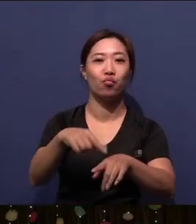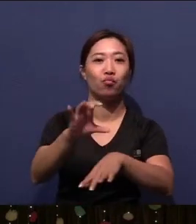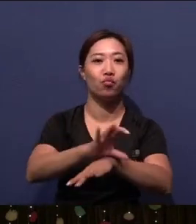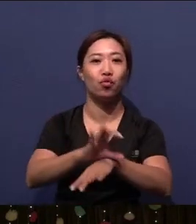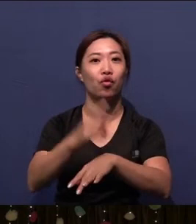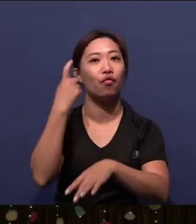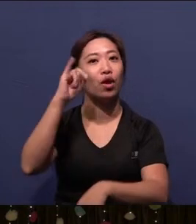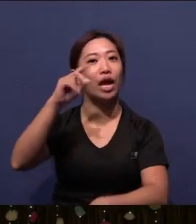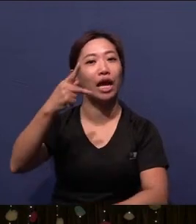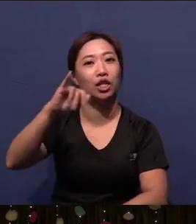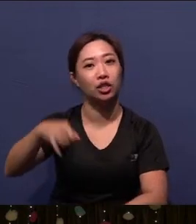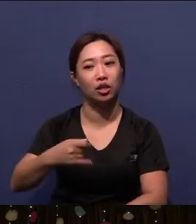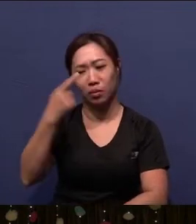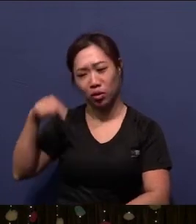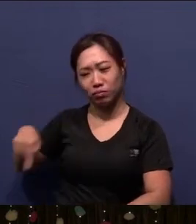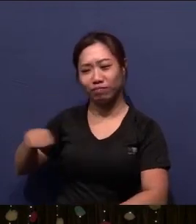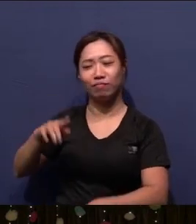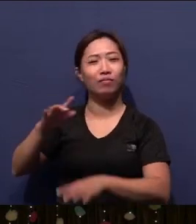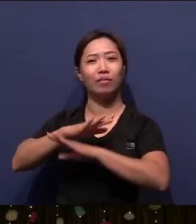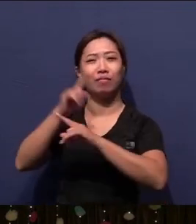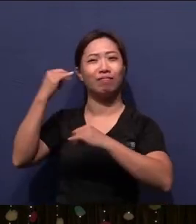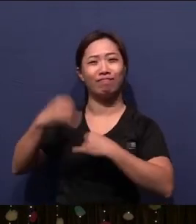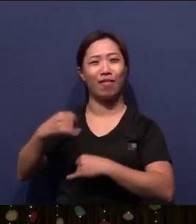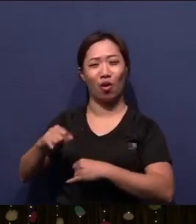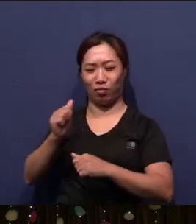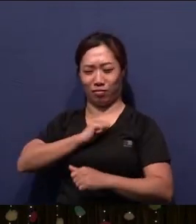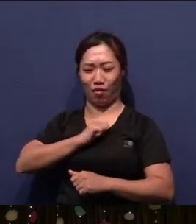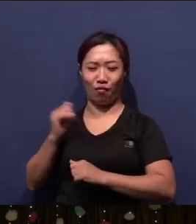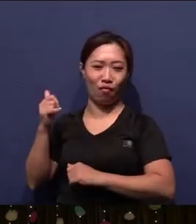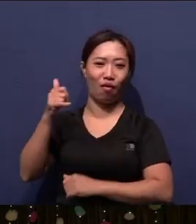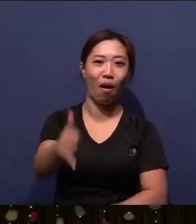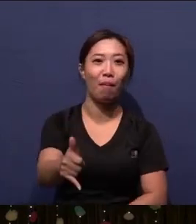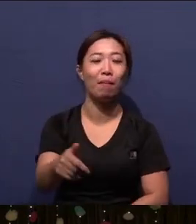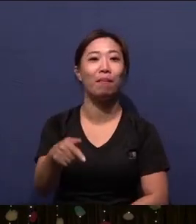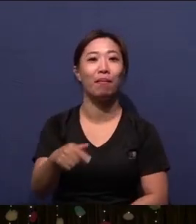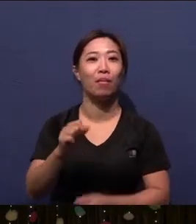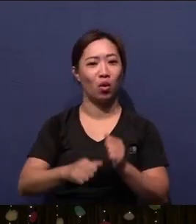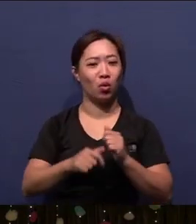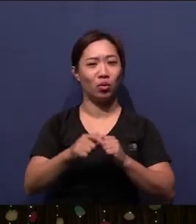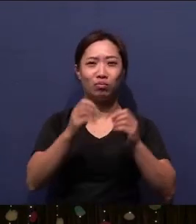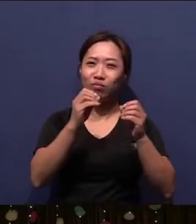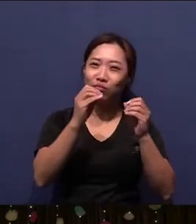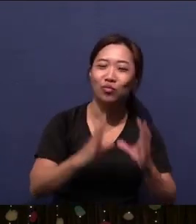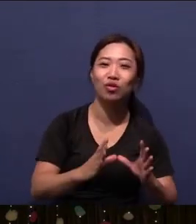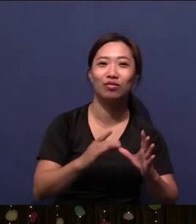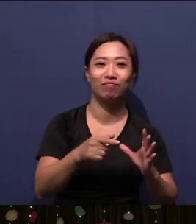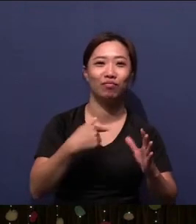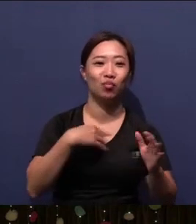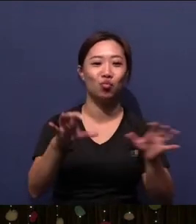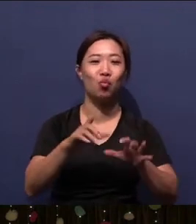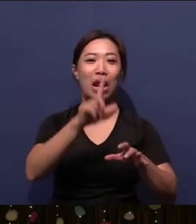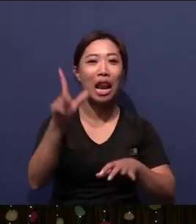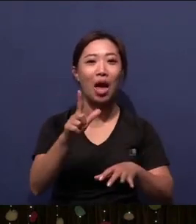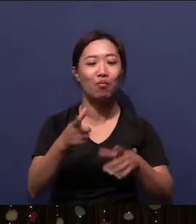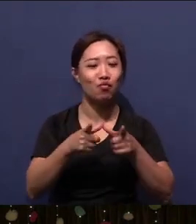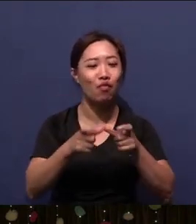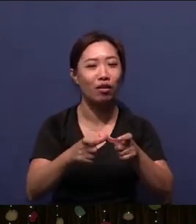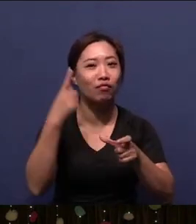needs and they can't travel to church by themselves. We have KJ teachers doing library runs for children.